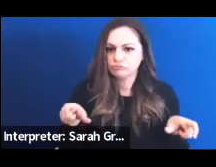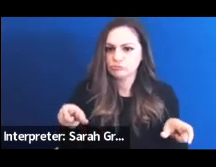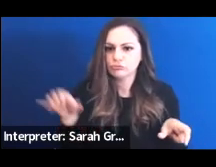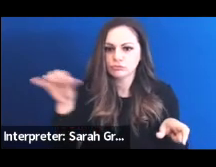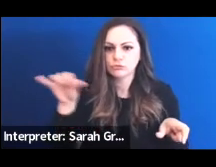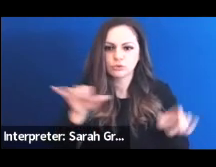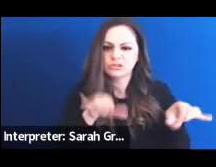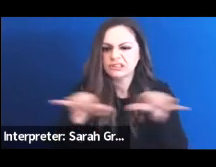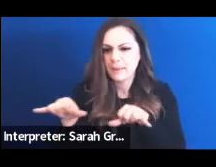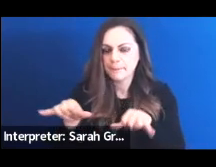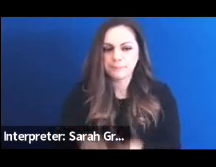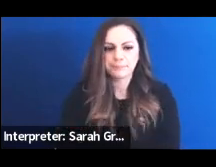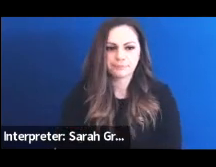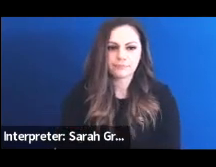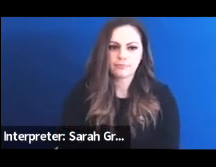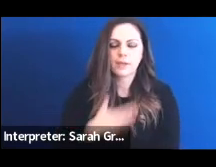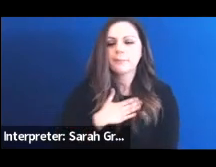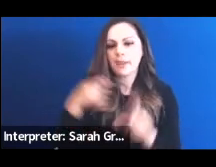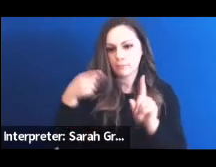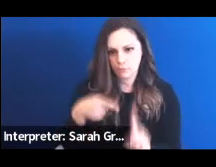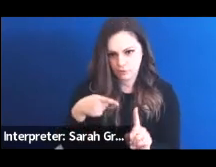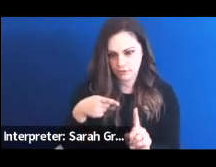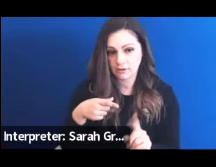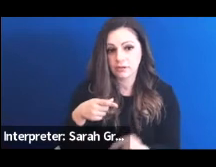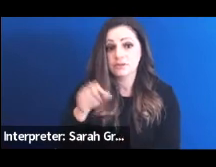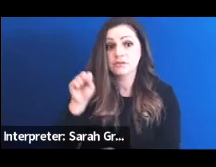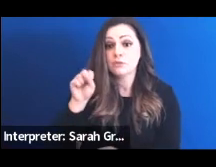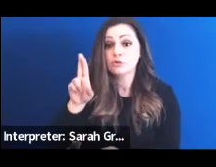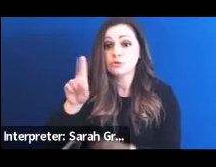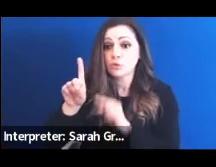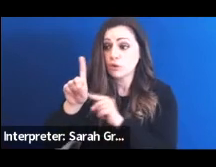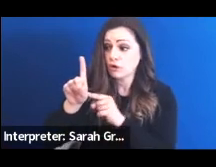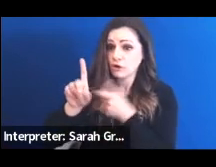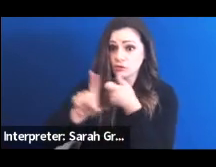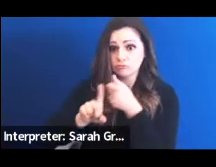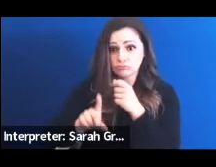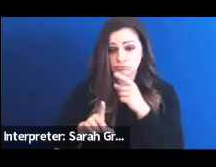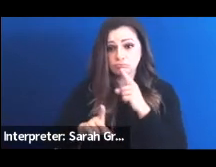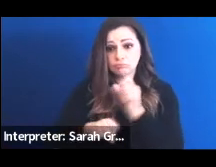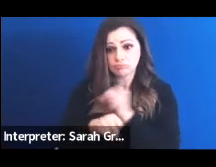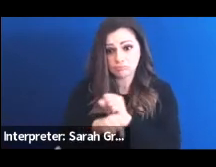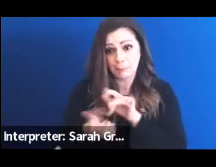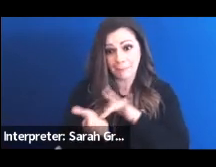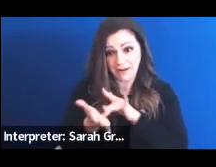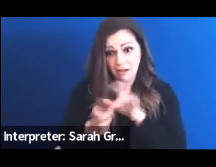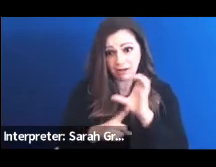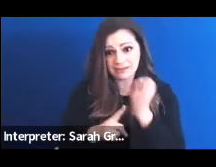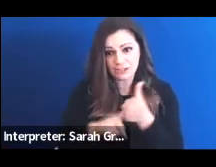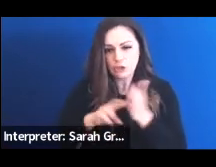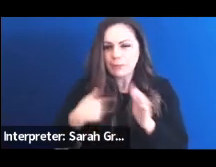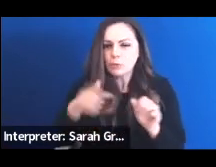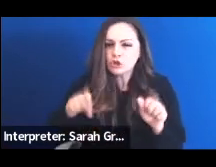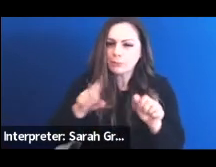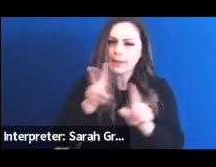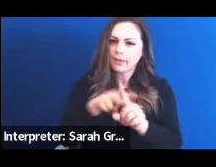Bottom line of what we're talking about is that if substance use disorders are a medical condition, then we need to use medical terms, okay? The first